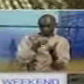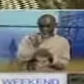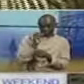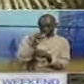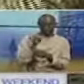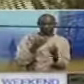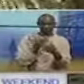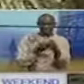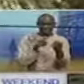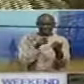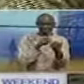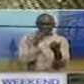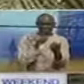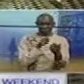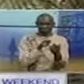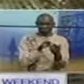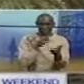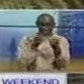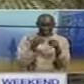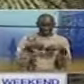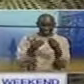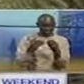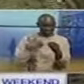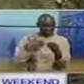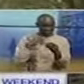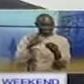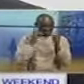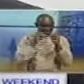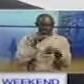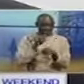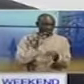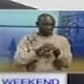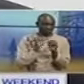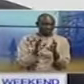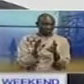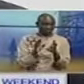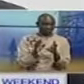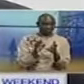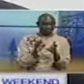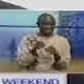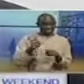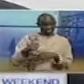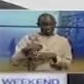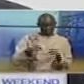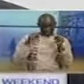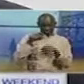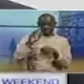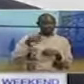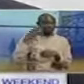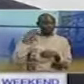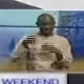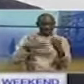Commission tribunal, saying that they may not give out an impartial outcome. The chair of that tribunal at one point applied to